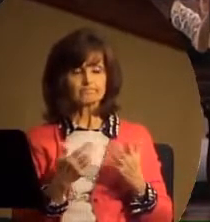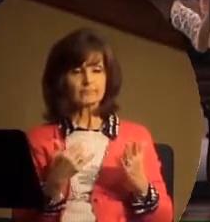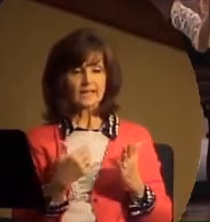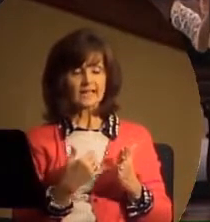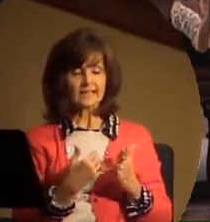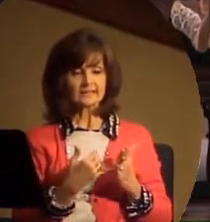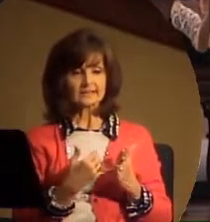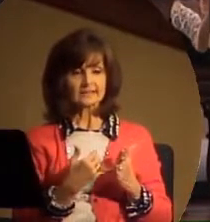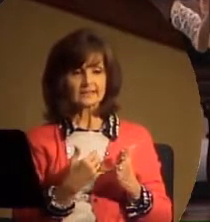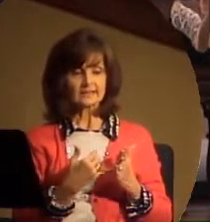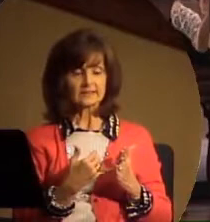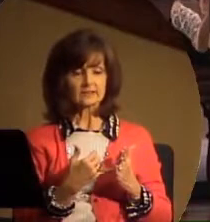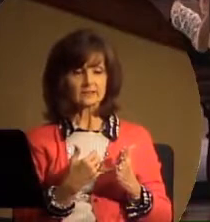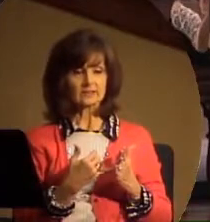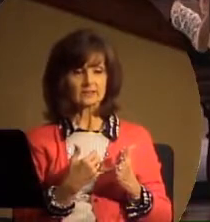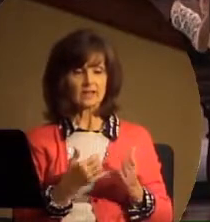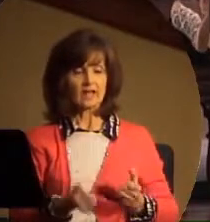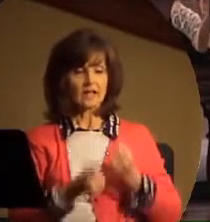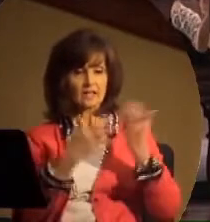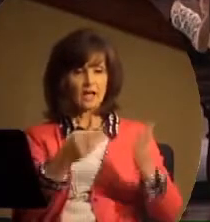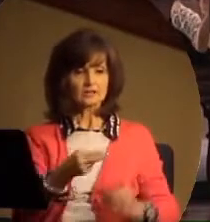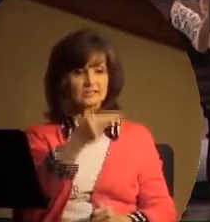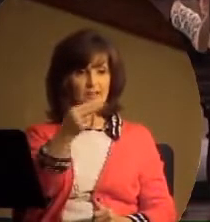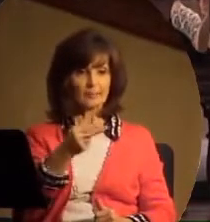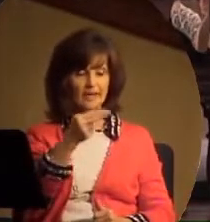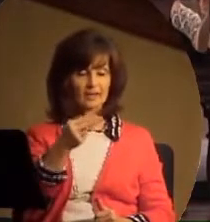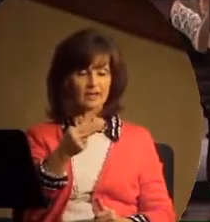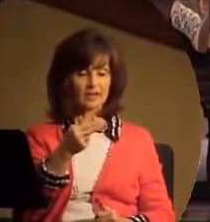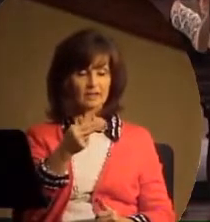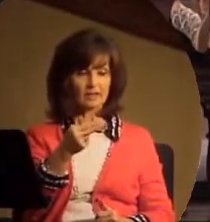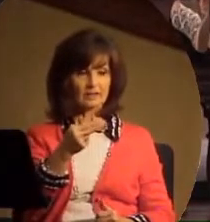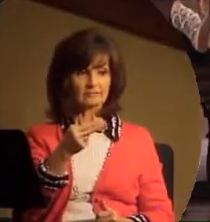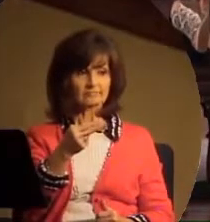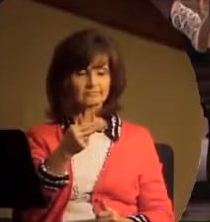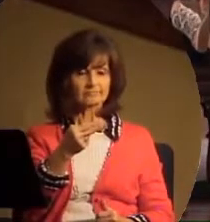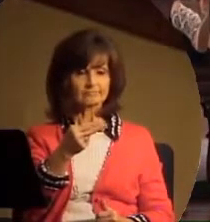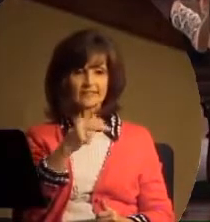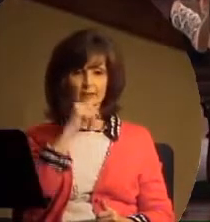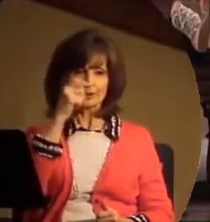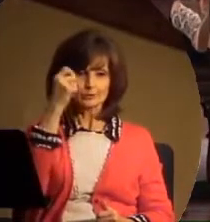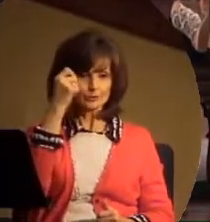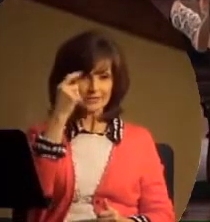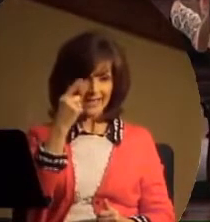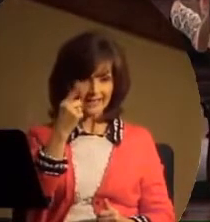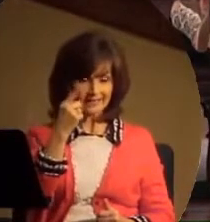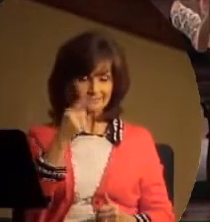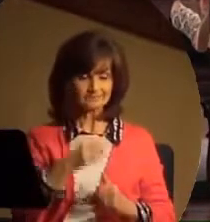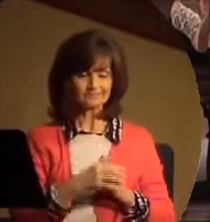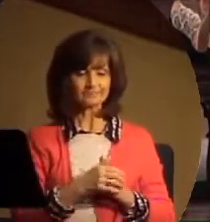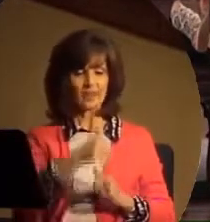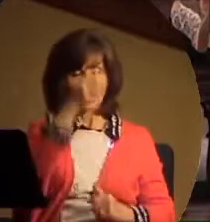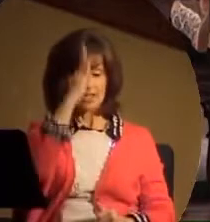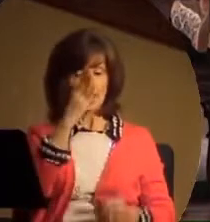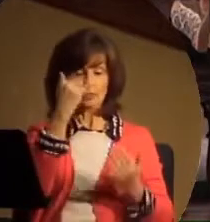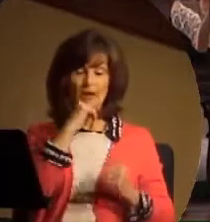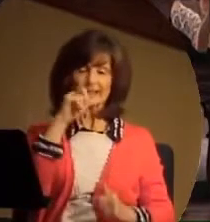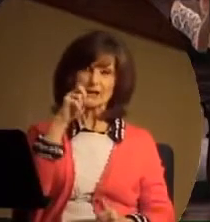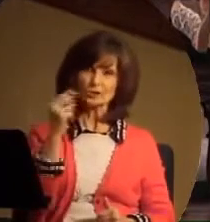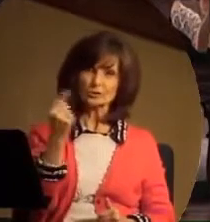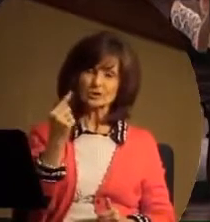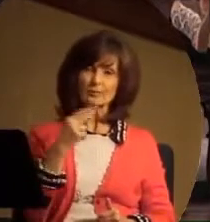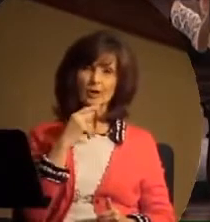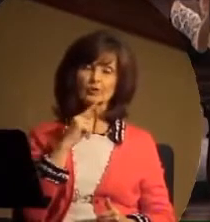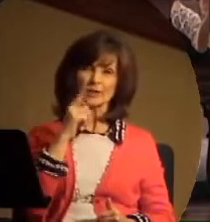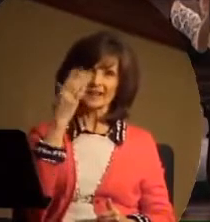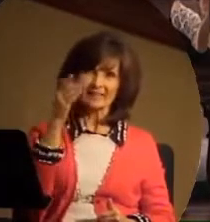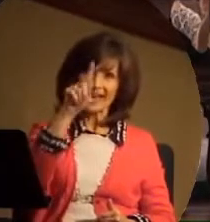it throws old Habakkuk in a tailspin. He don't understand it now. So, God, why don't you do something? God, are you